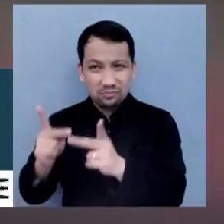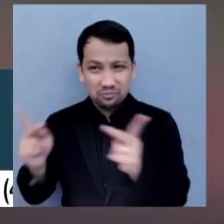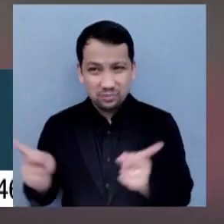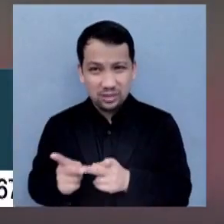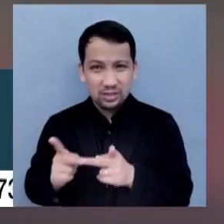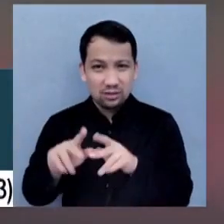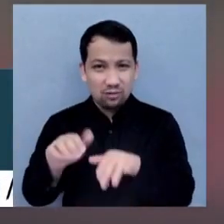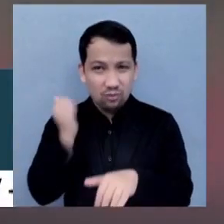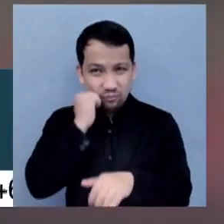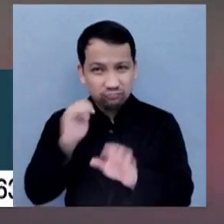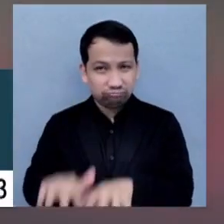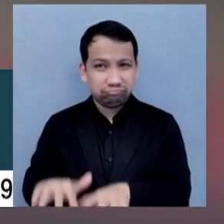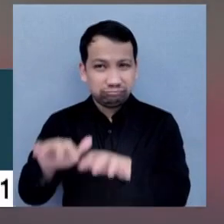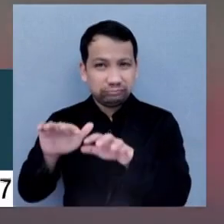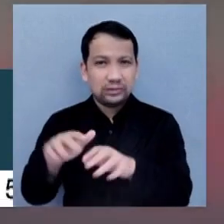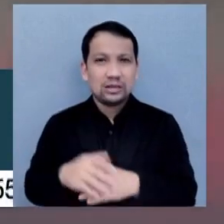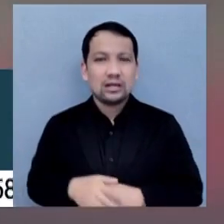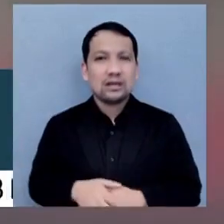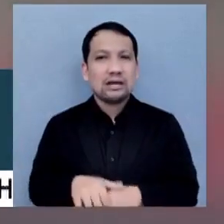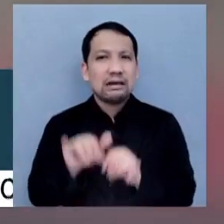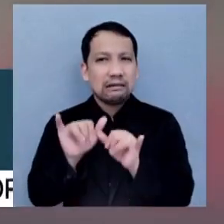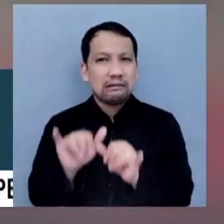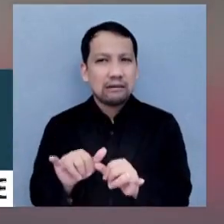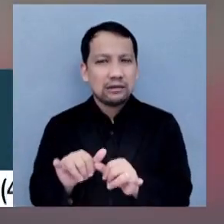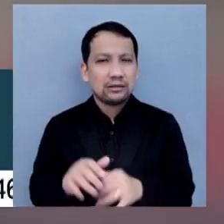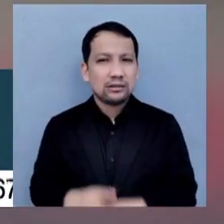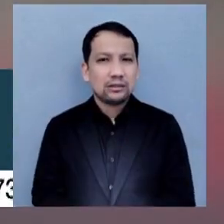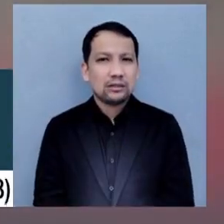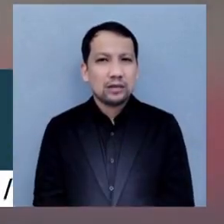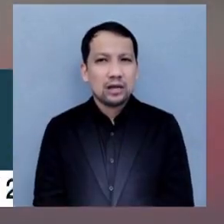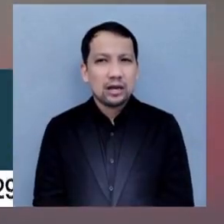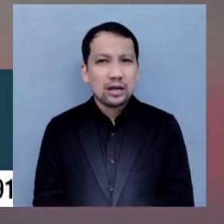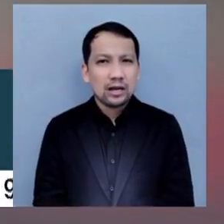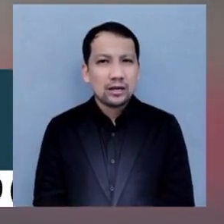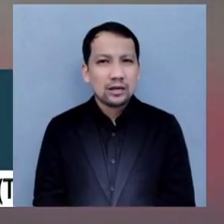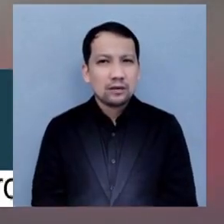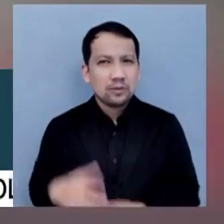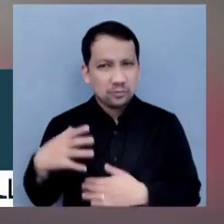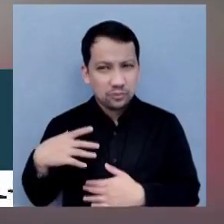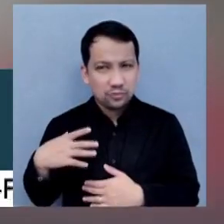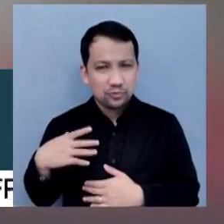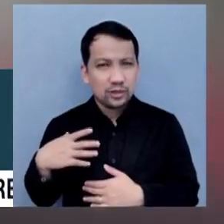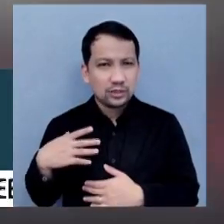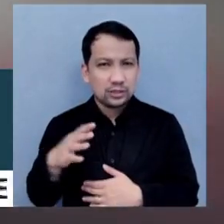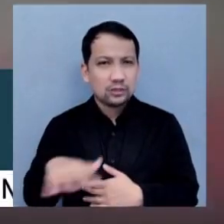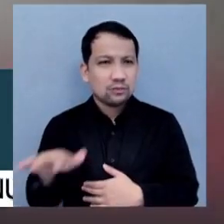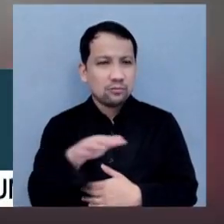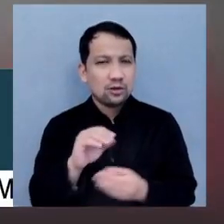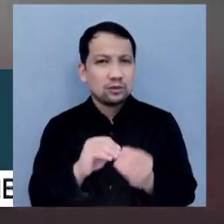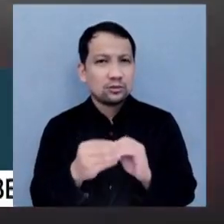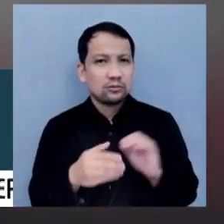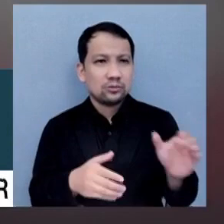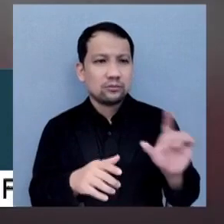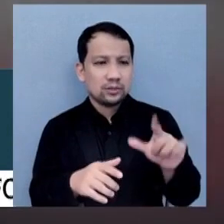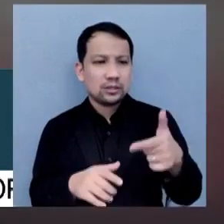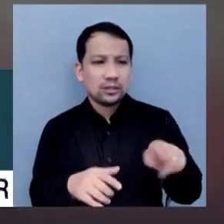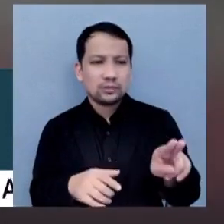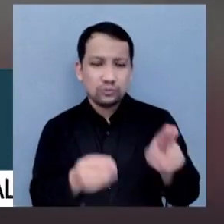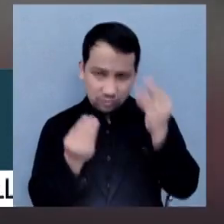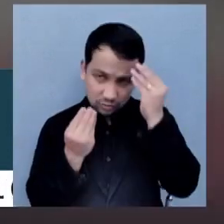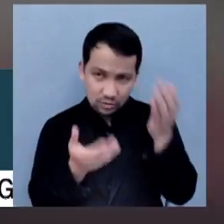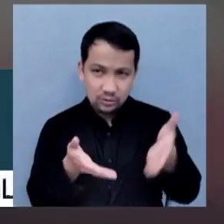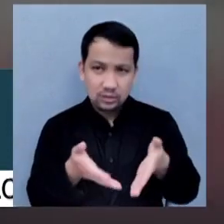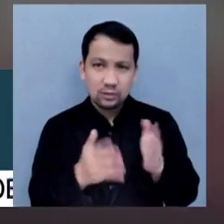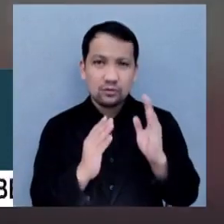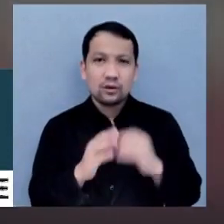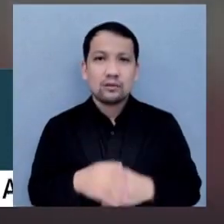flood-prone areas are still preparing and waiting for the signal from the local government unit in